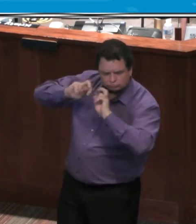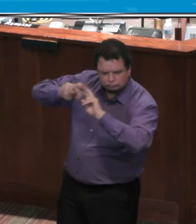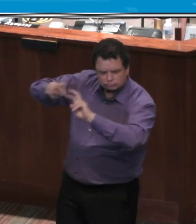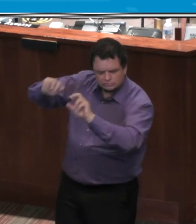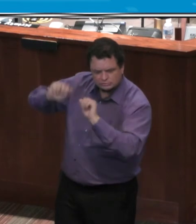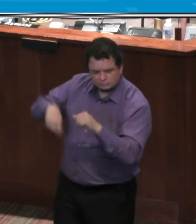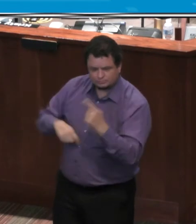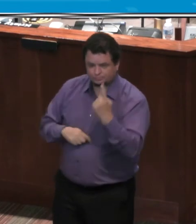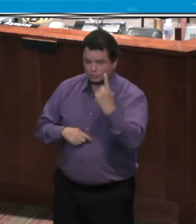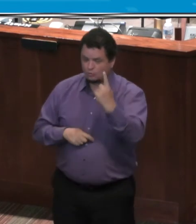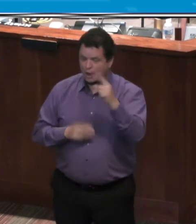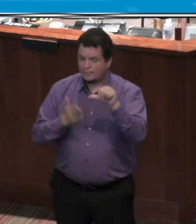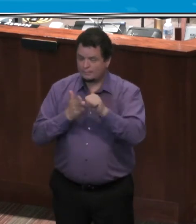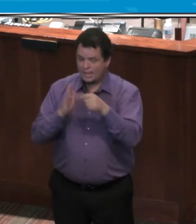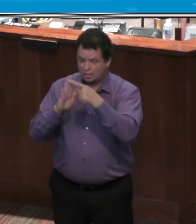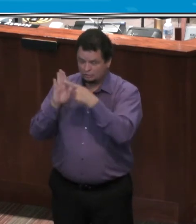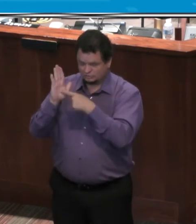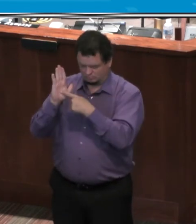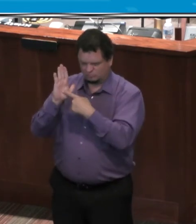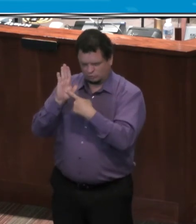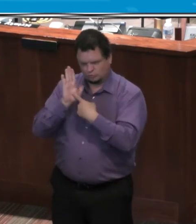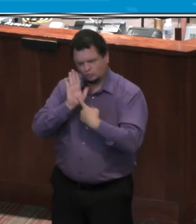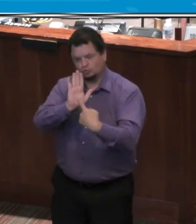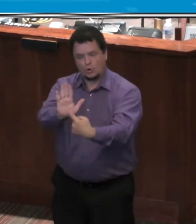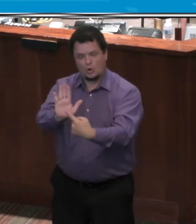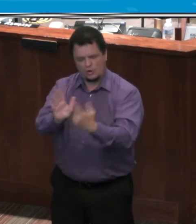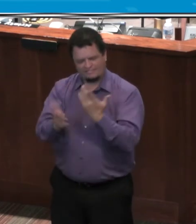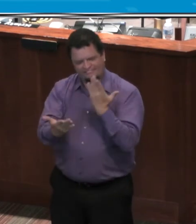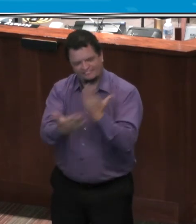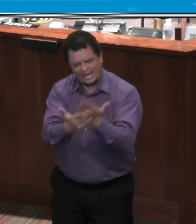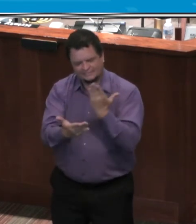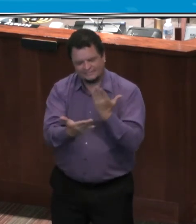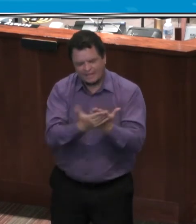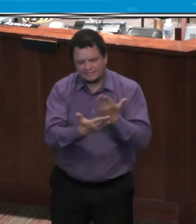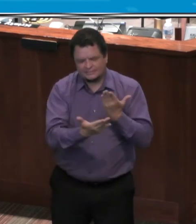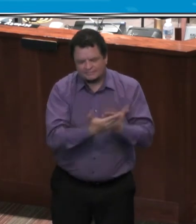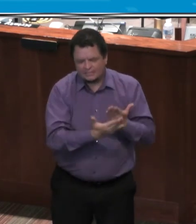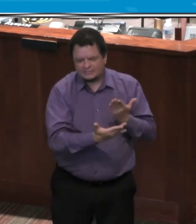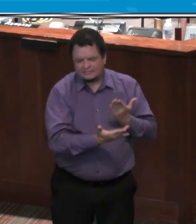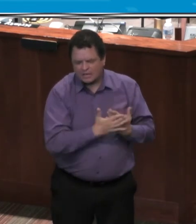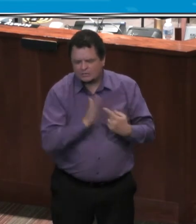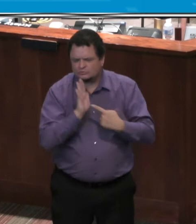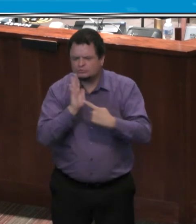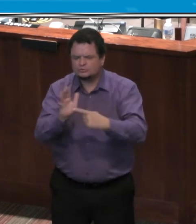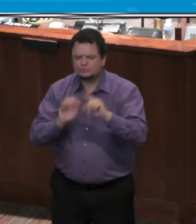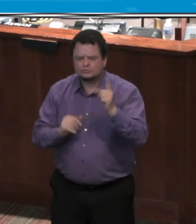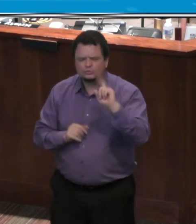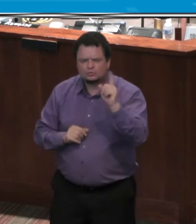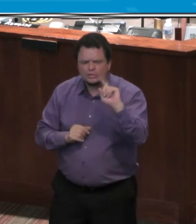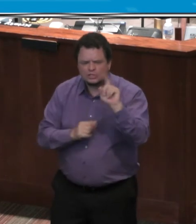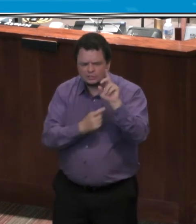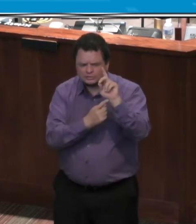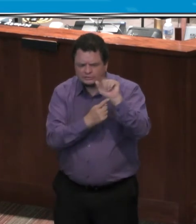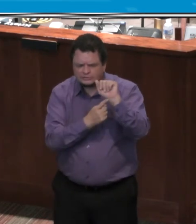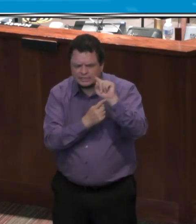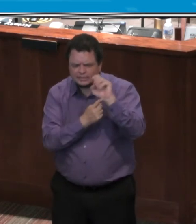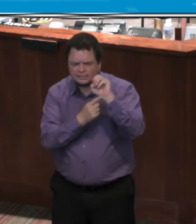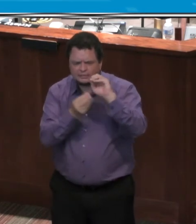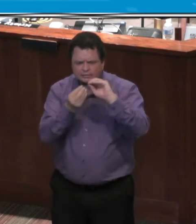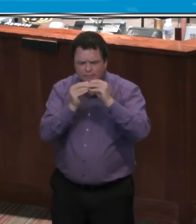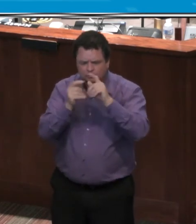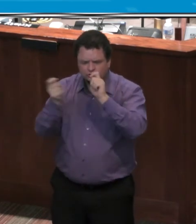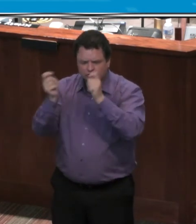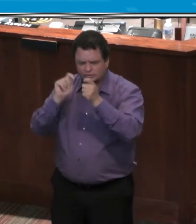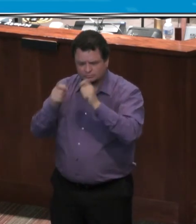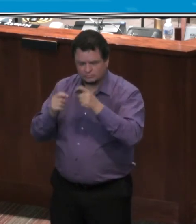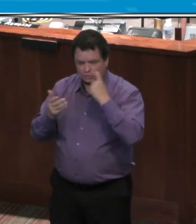facts, and this is the one page where we change the dates. So on this page, the case reported date is across the top. On